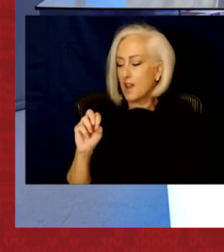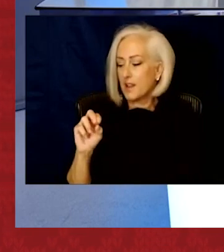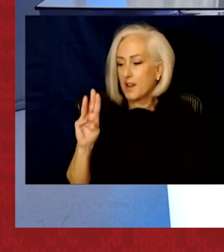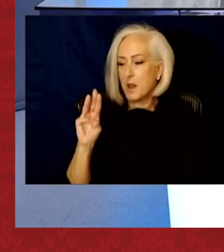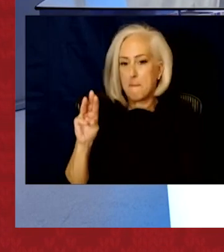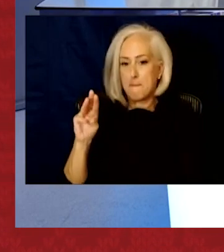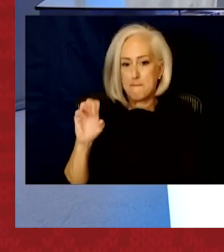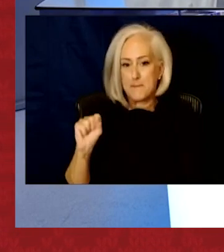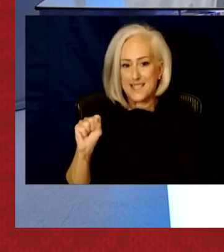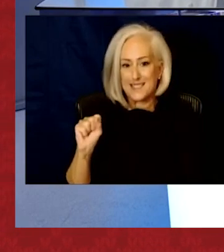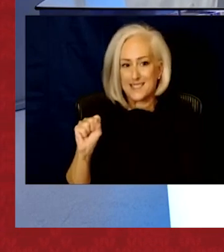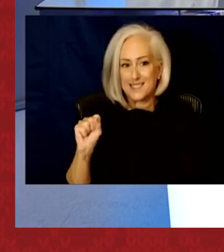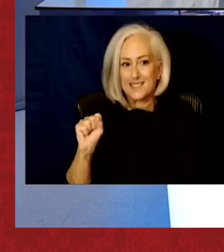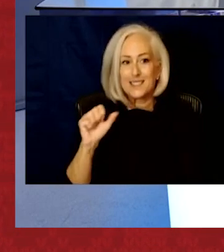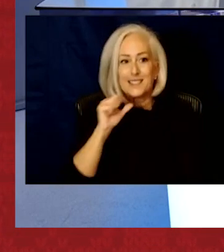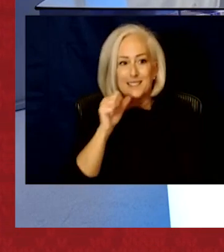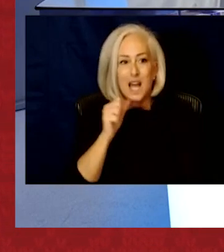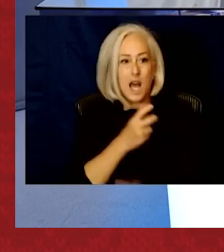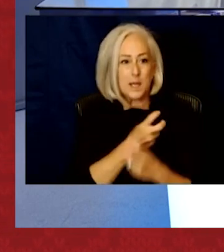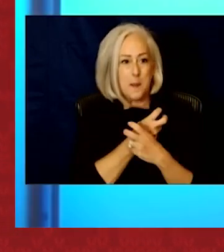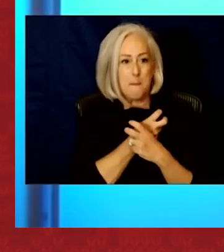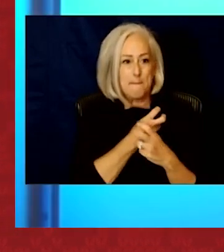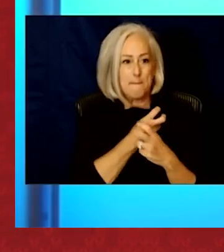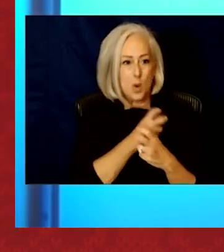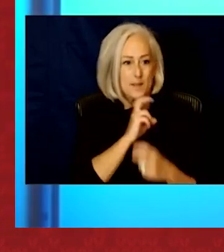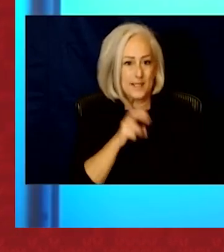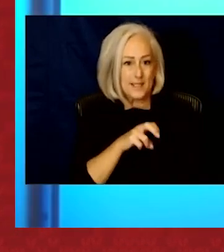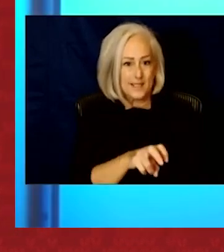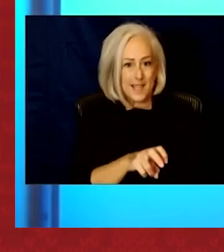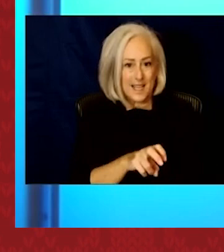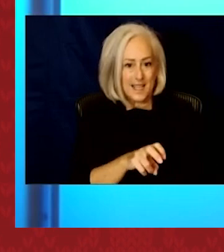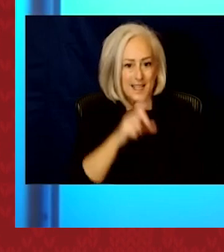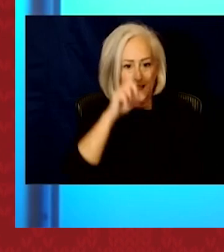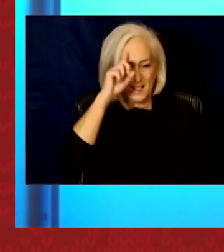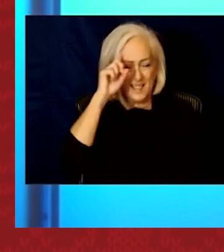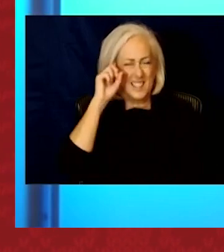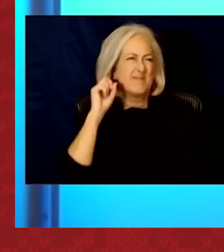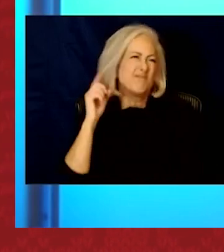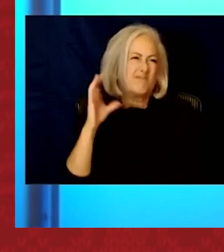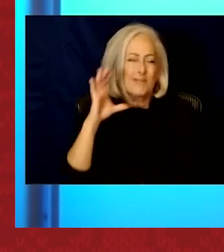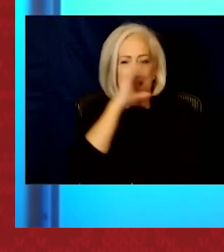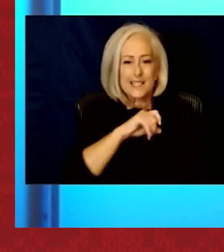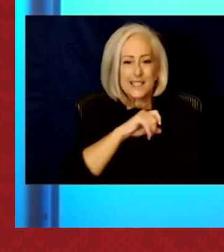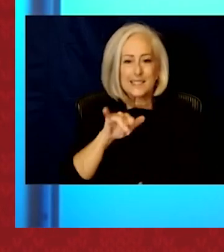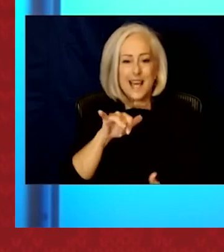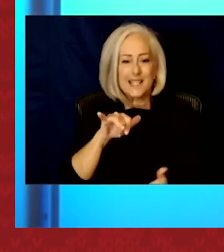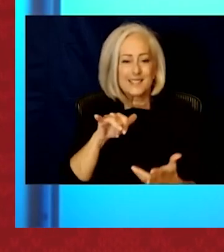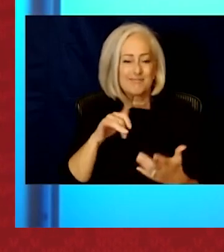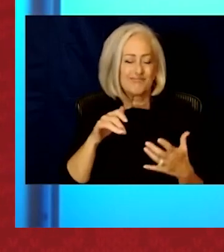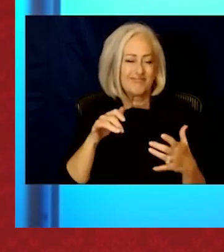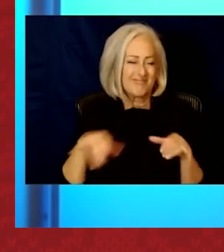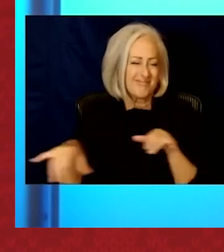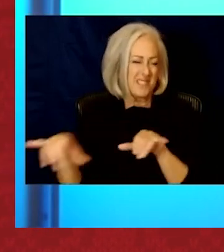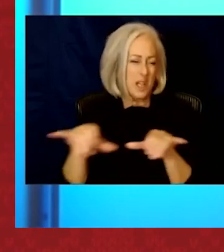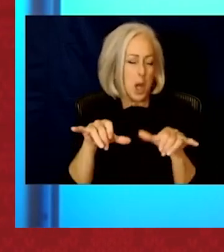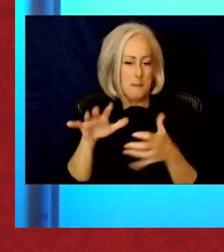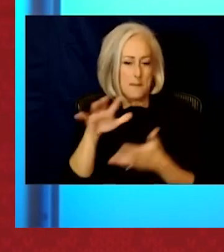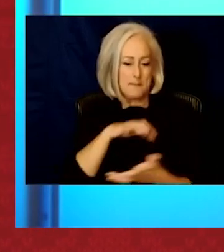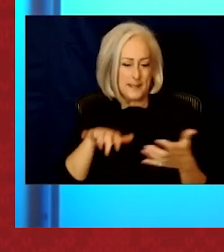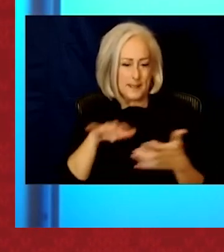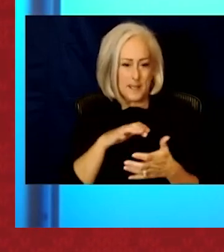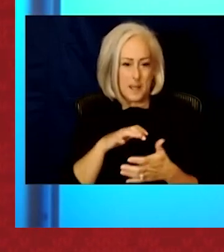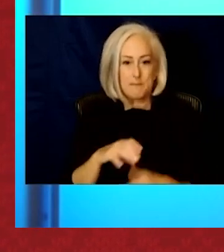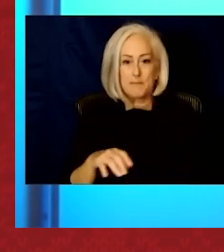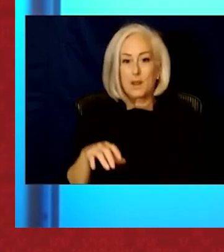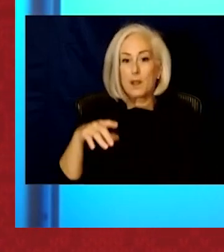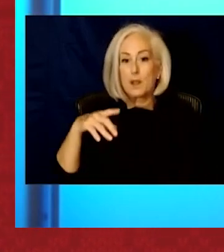that's a common mix-up, I suppose, is a way to put it. And poisonous is something that contains a toxin like a mushroom. Like